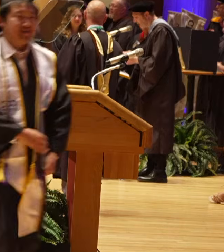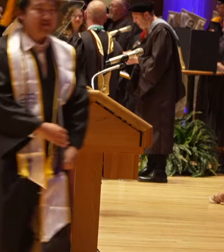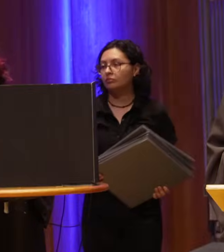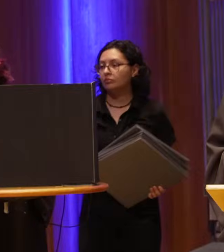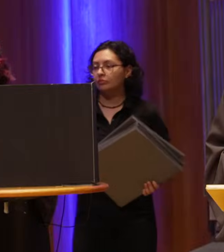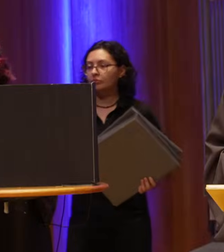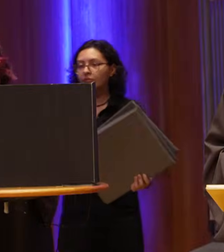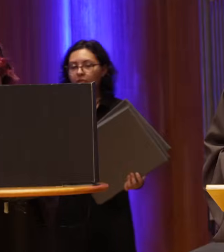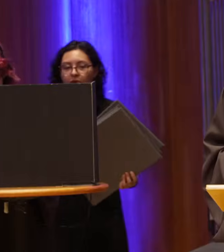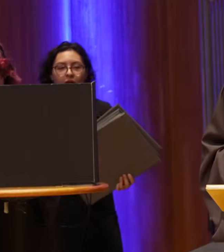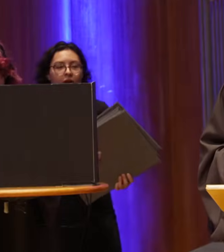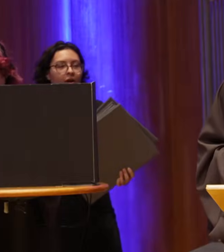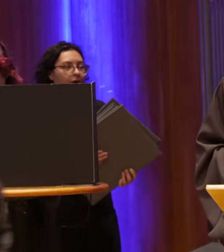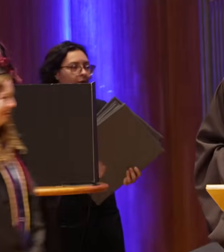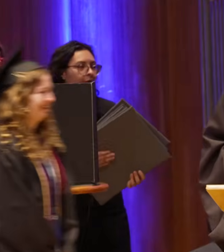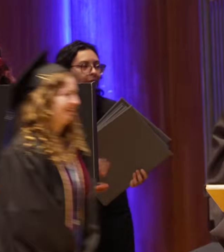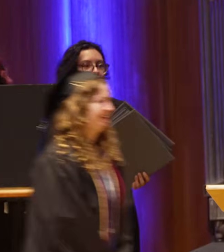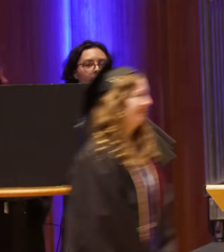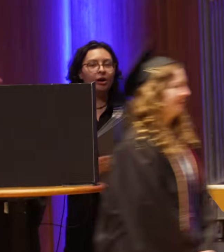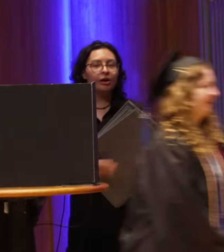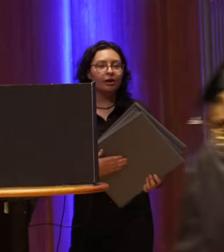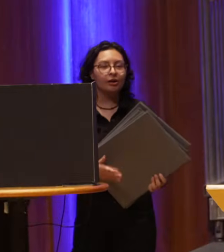Caroline Friedman, summa cum laude.